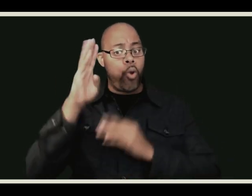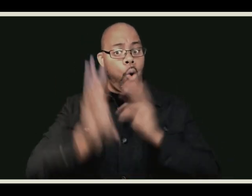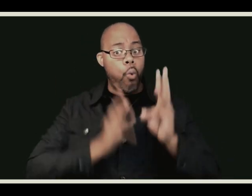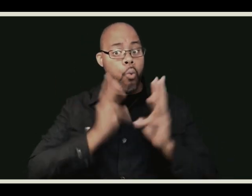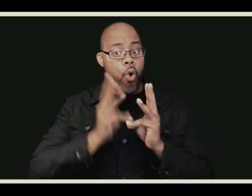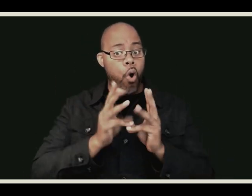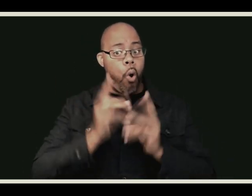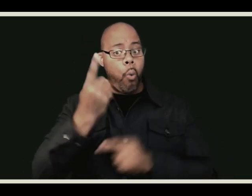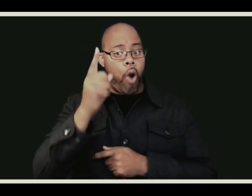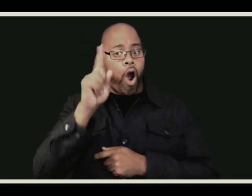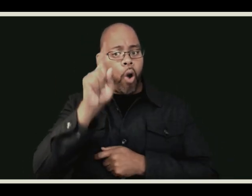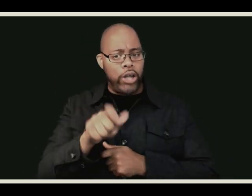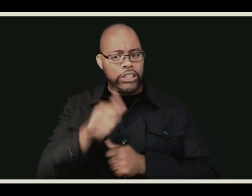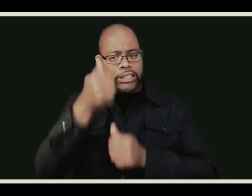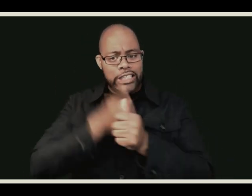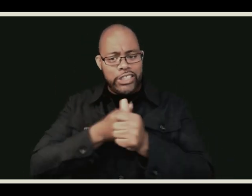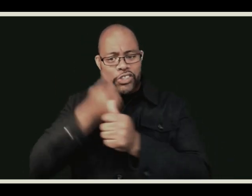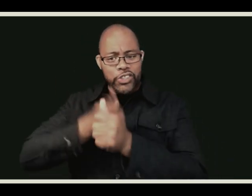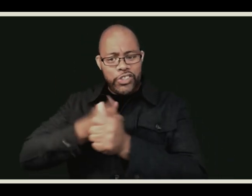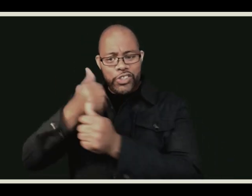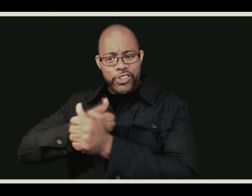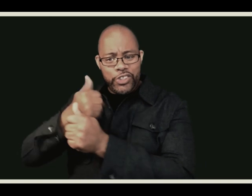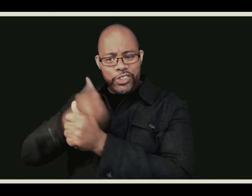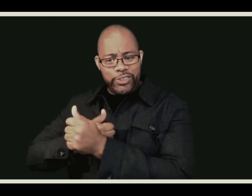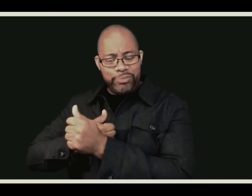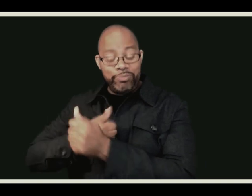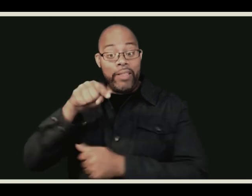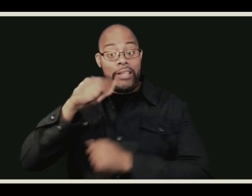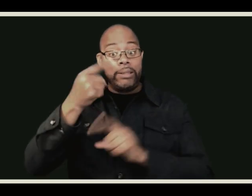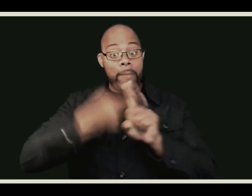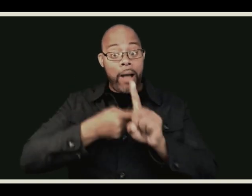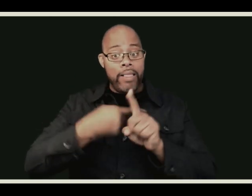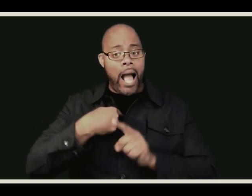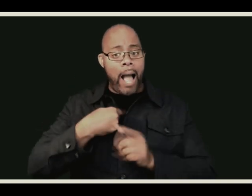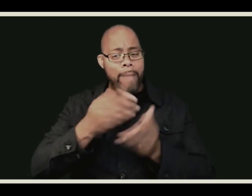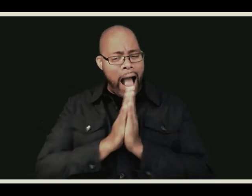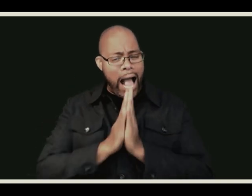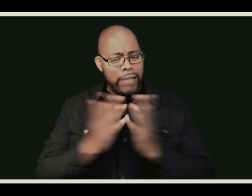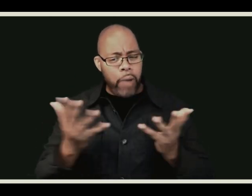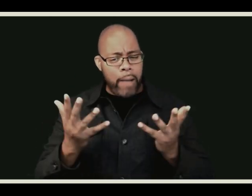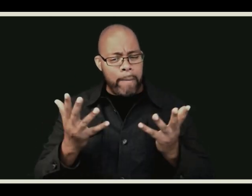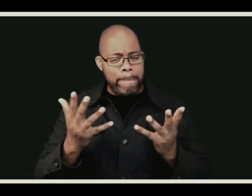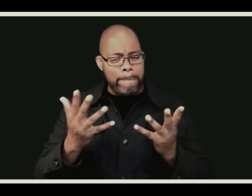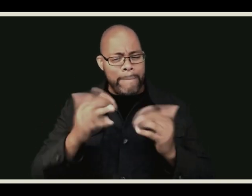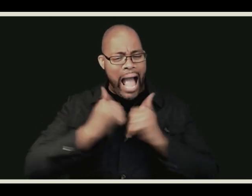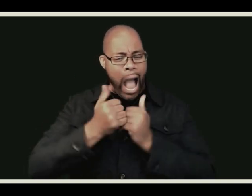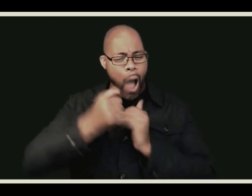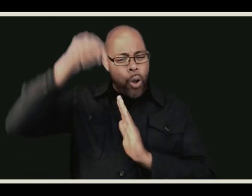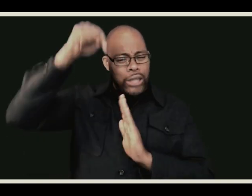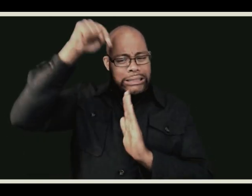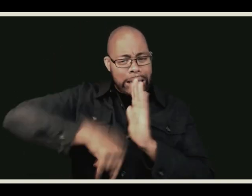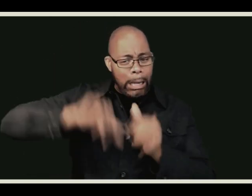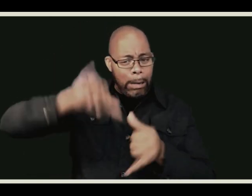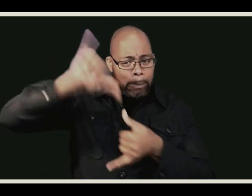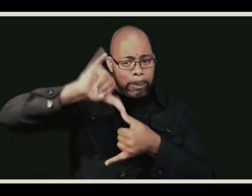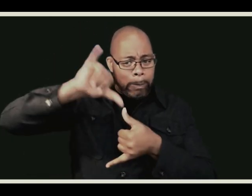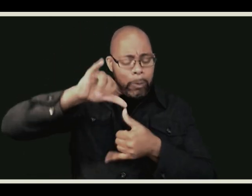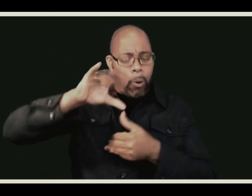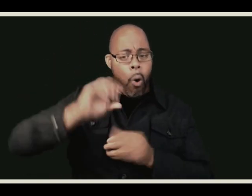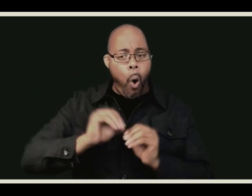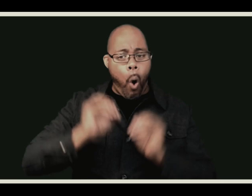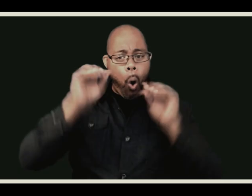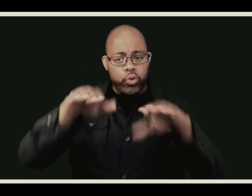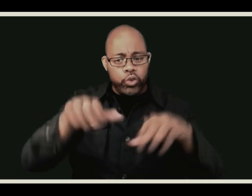world, one question at a time. This month, I'm asking, how deep is the